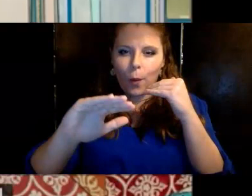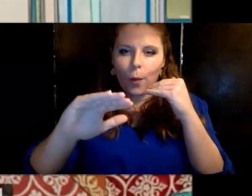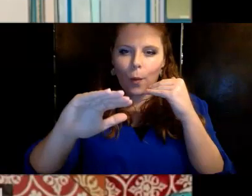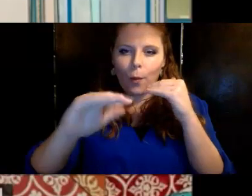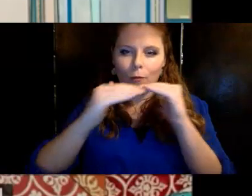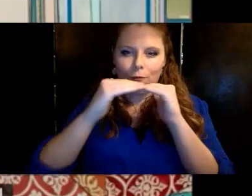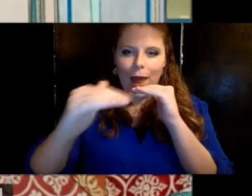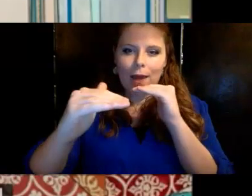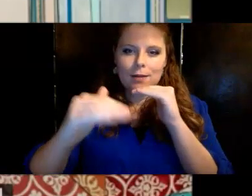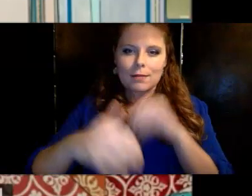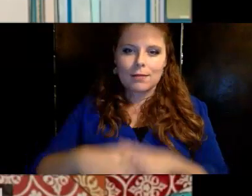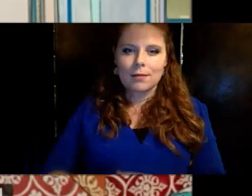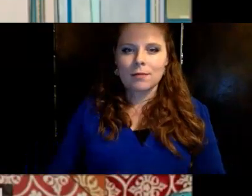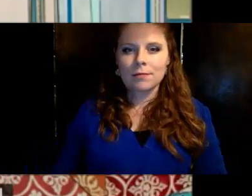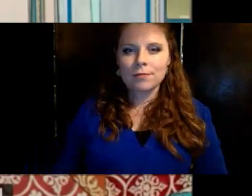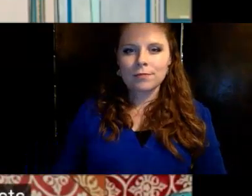flat.